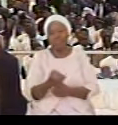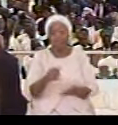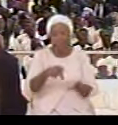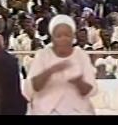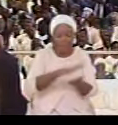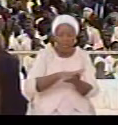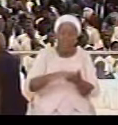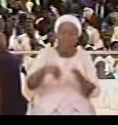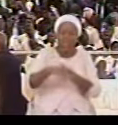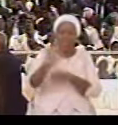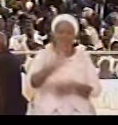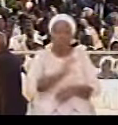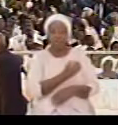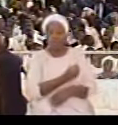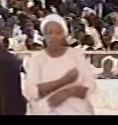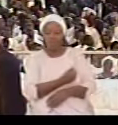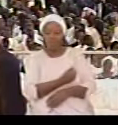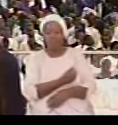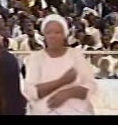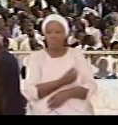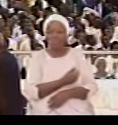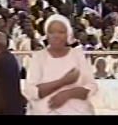Purity in your soul.